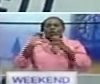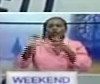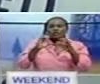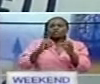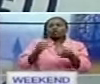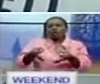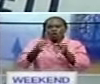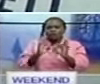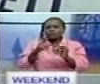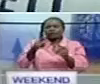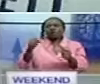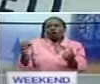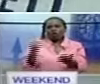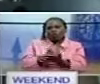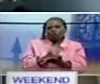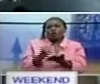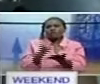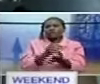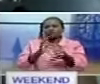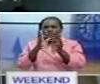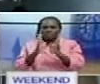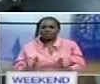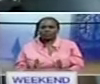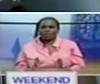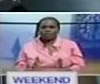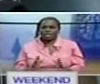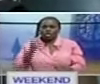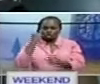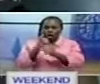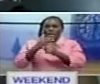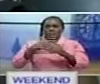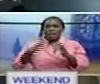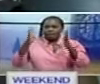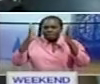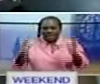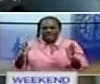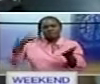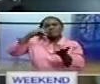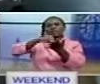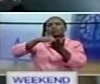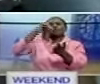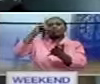communications officer and an office interpreter. My main work involves